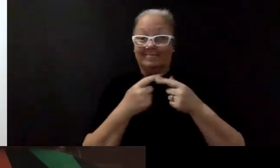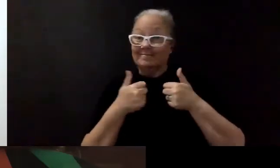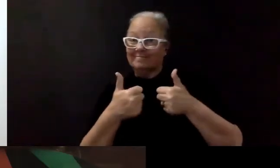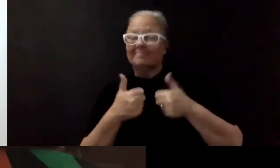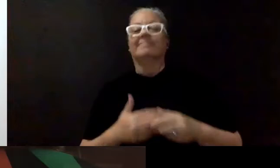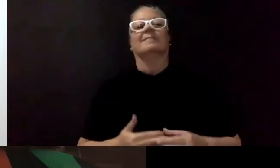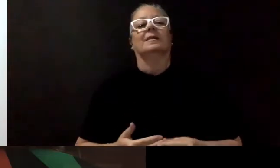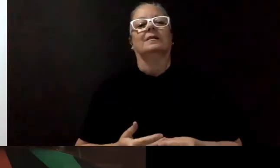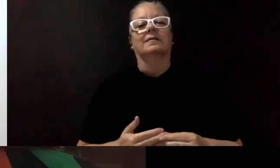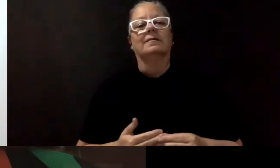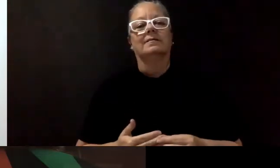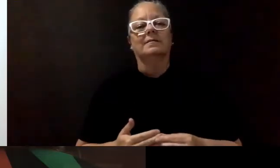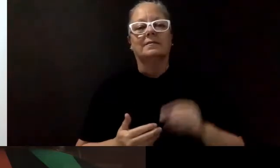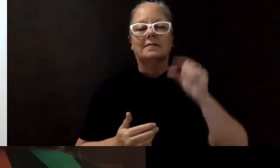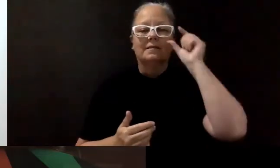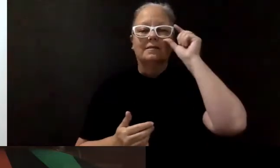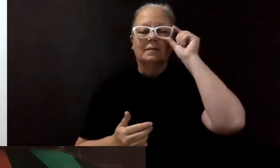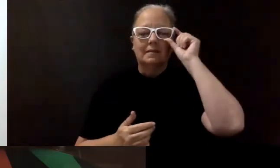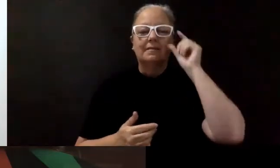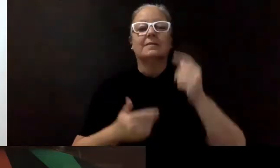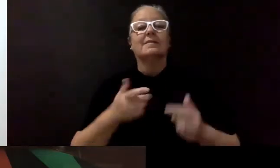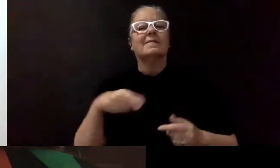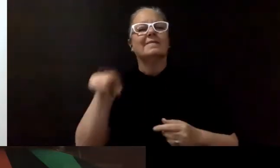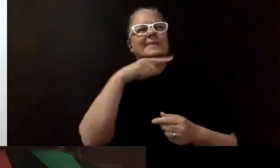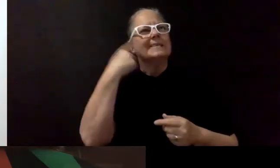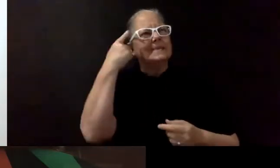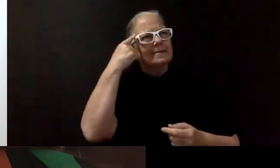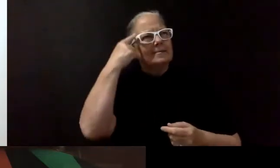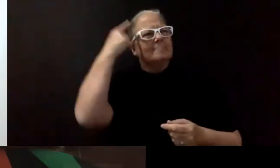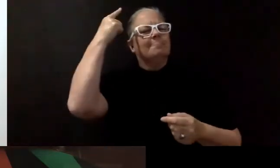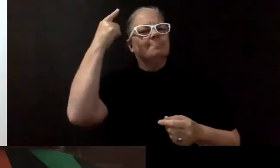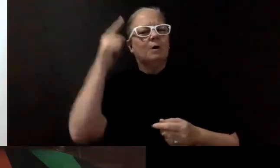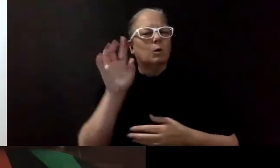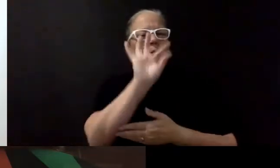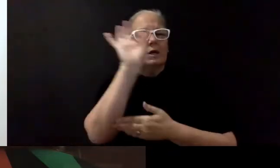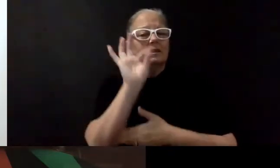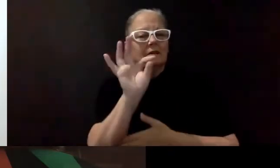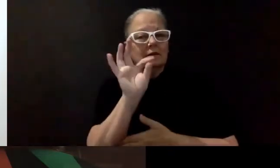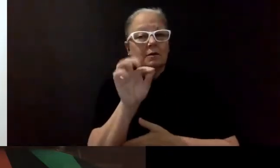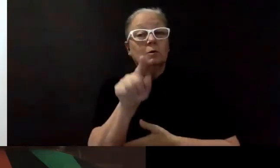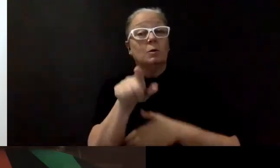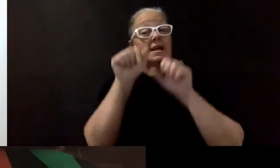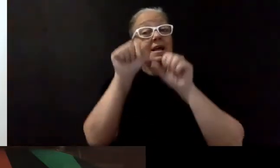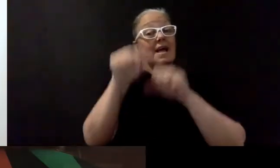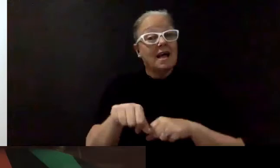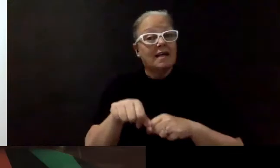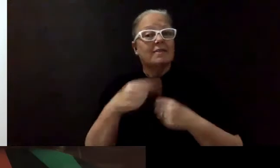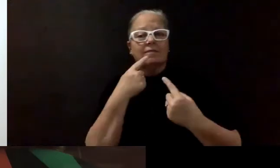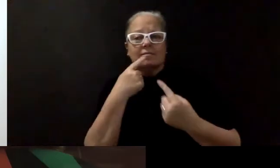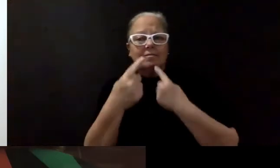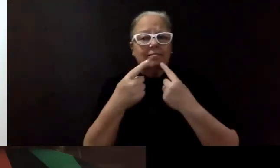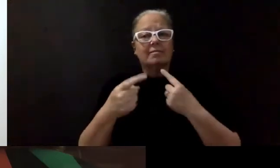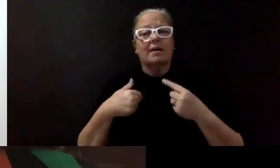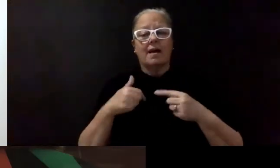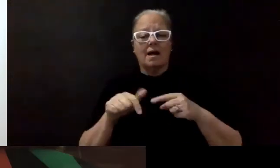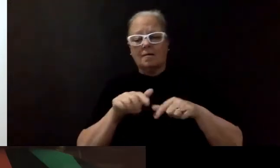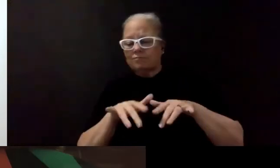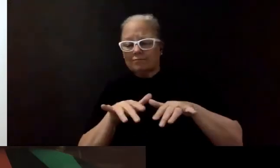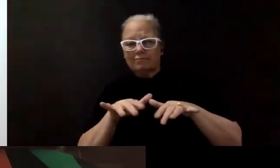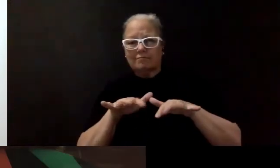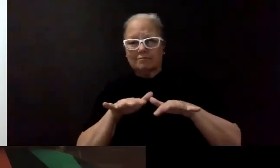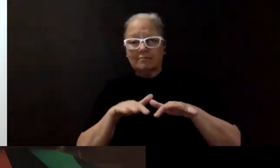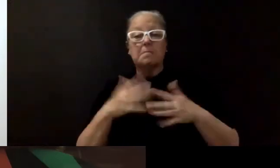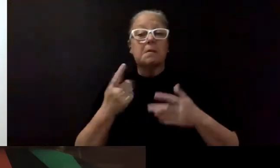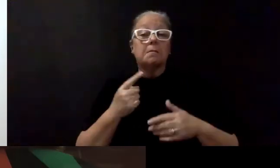If any question arises, please don't hesitate to comment this video, and we will answer it within the next few